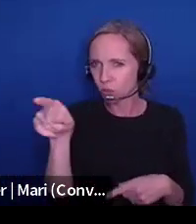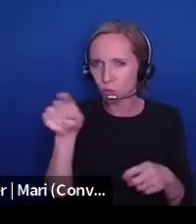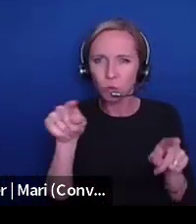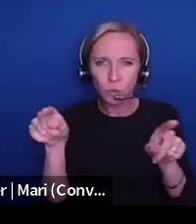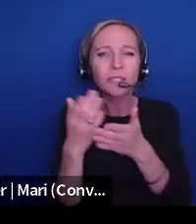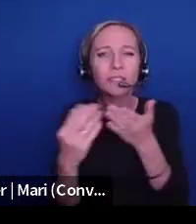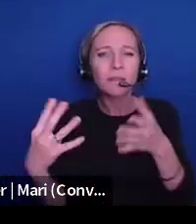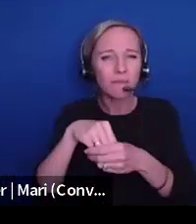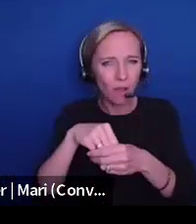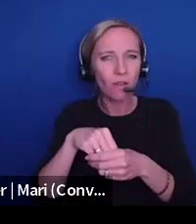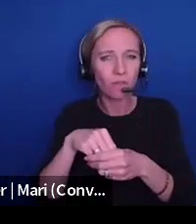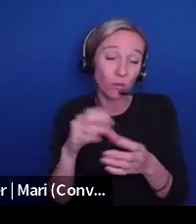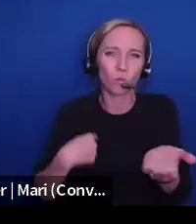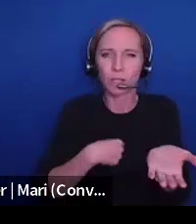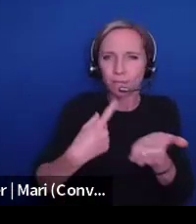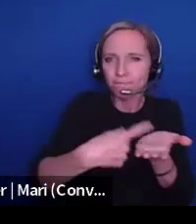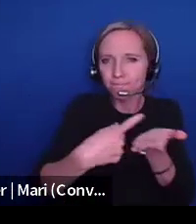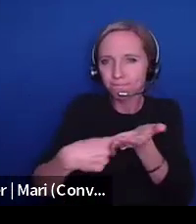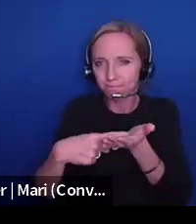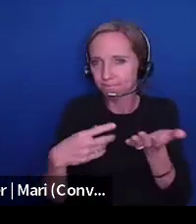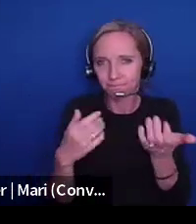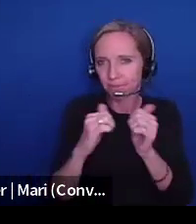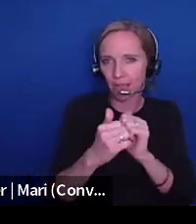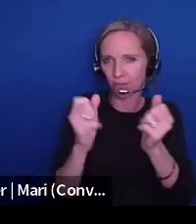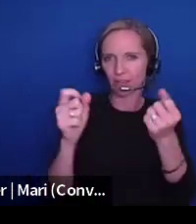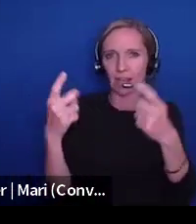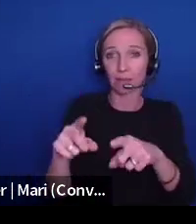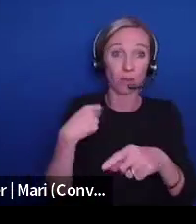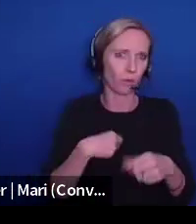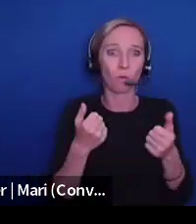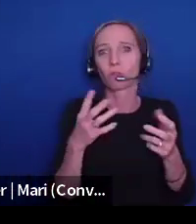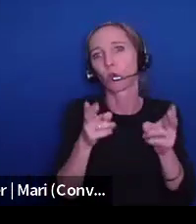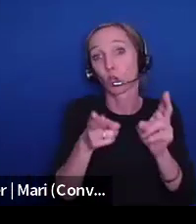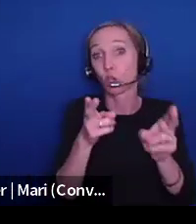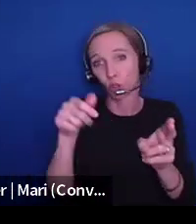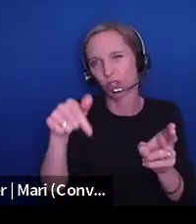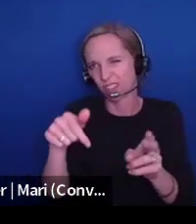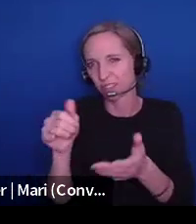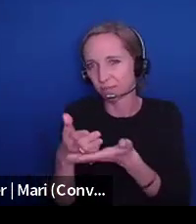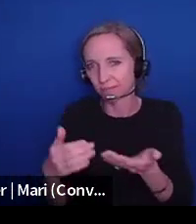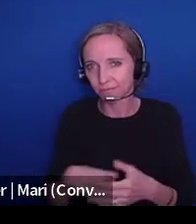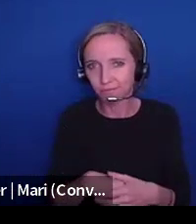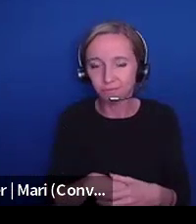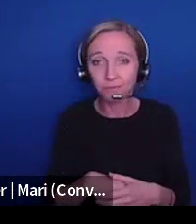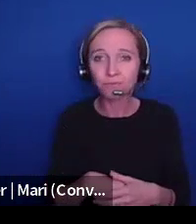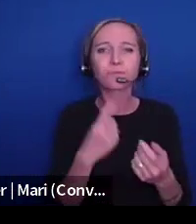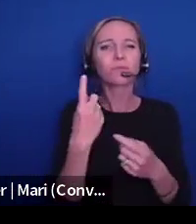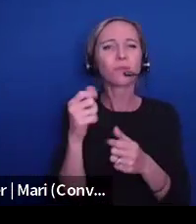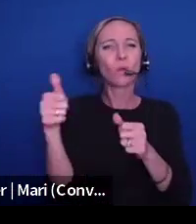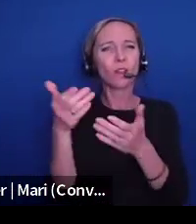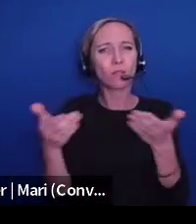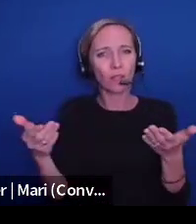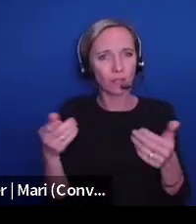so this is something that is happening. We would like to hurry on that aspect. One other thing